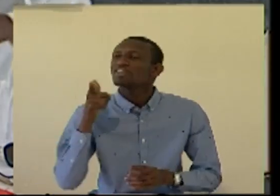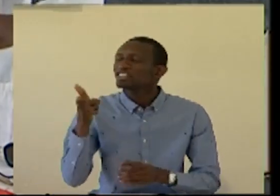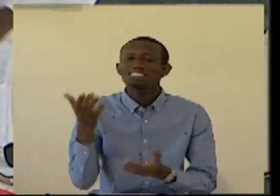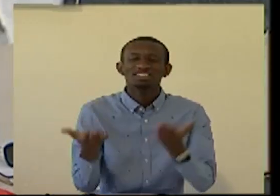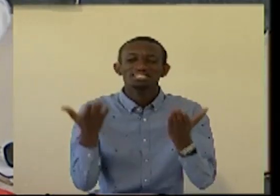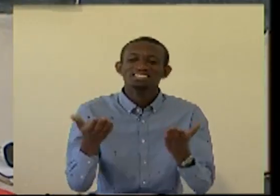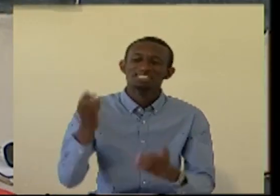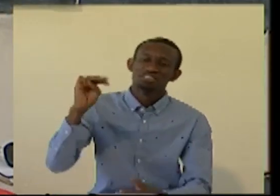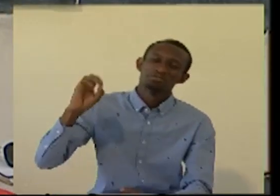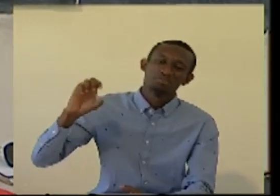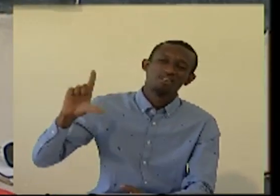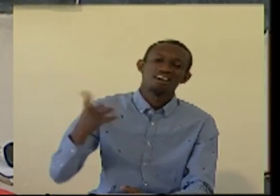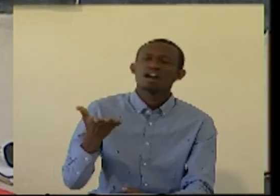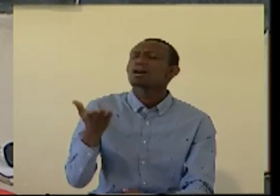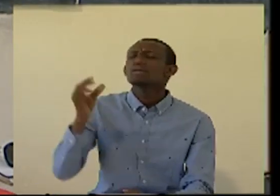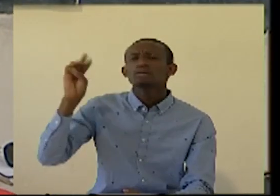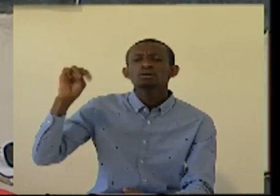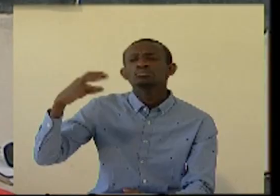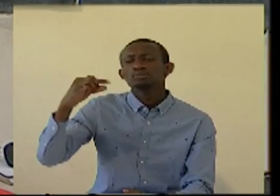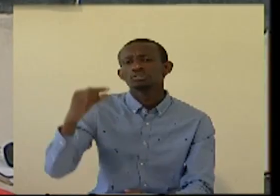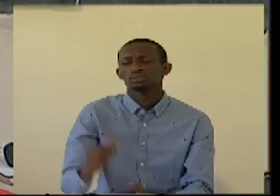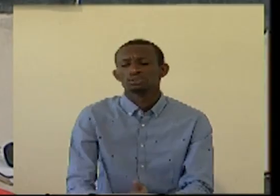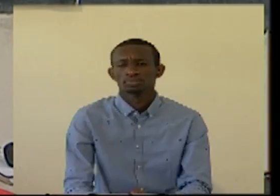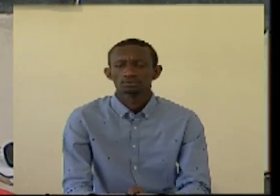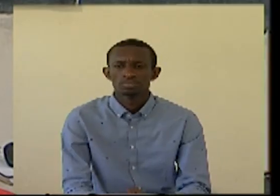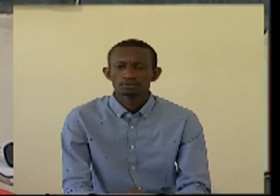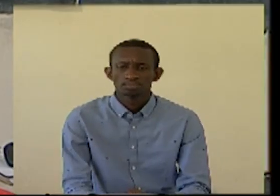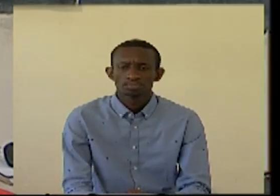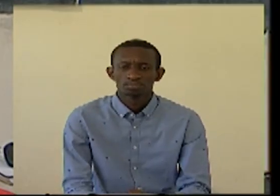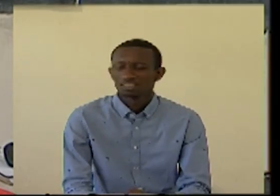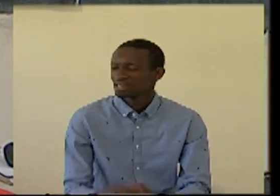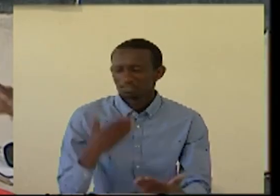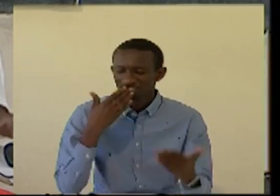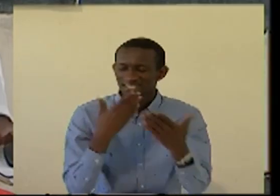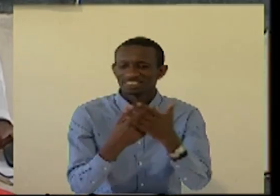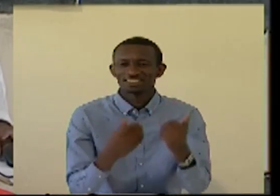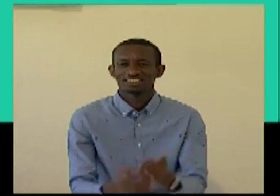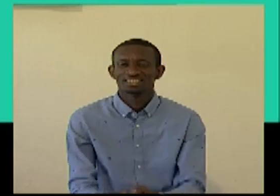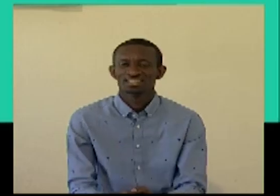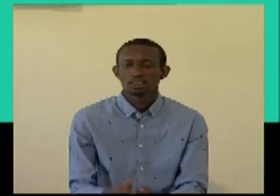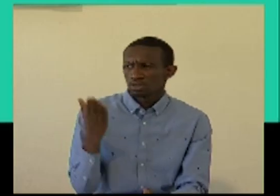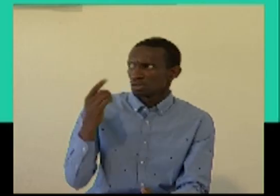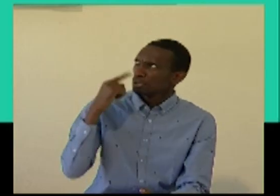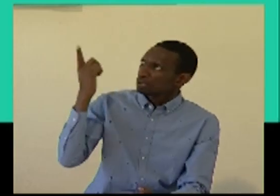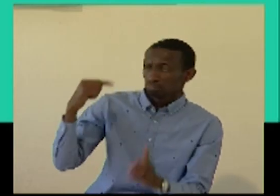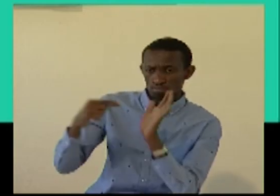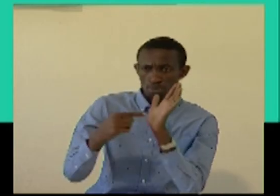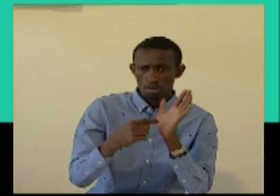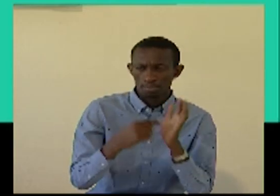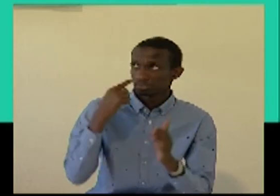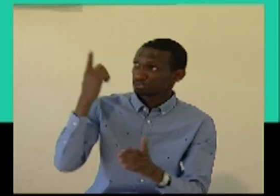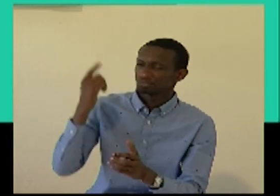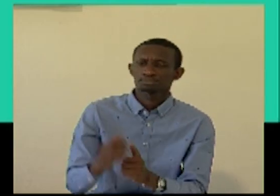mass of magnesium. Okay? Good. And here we have some examples.